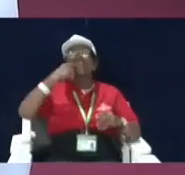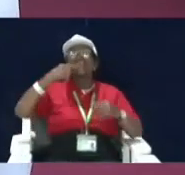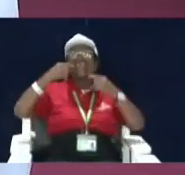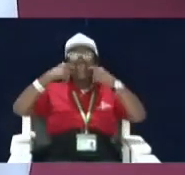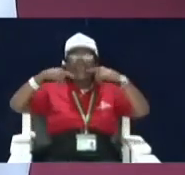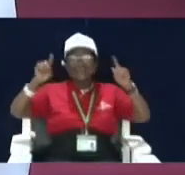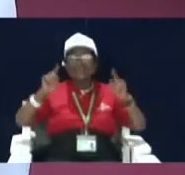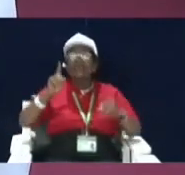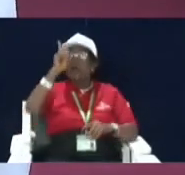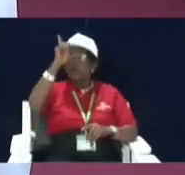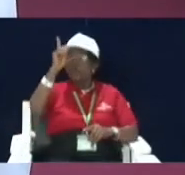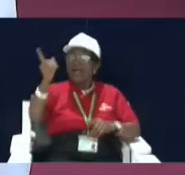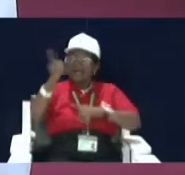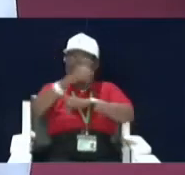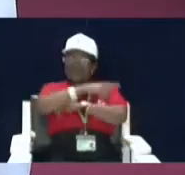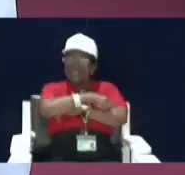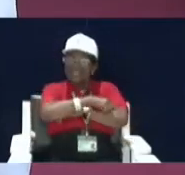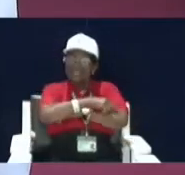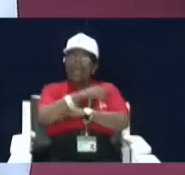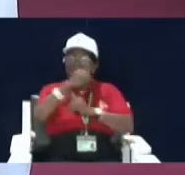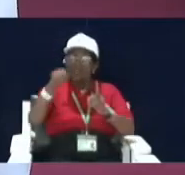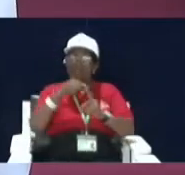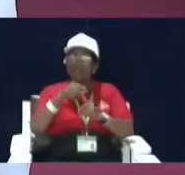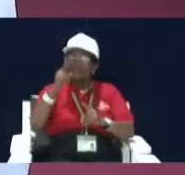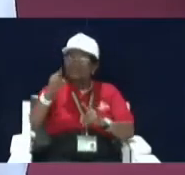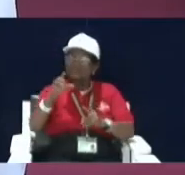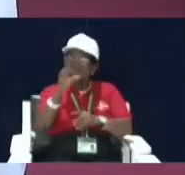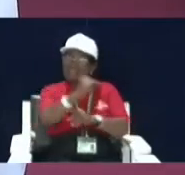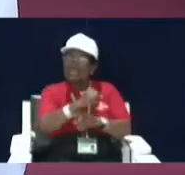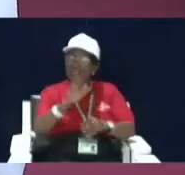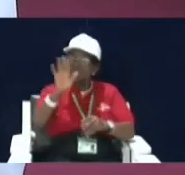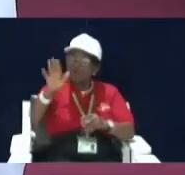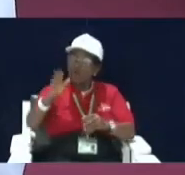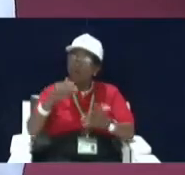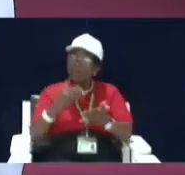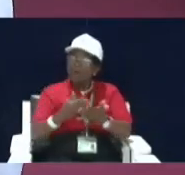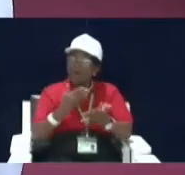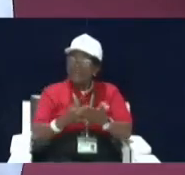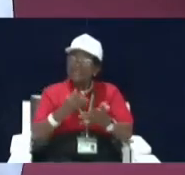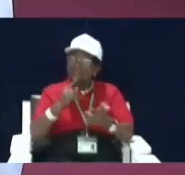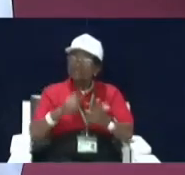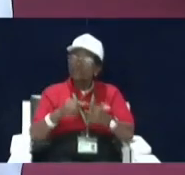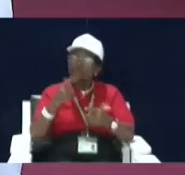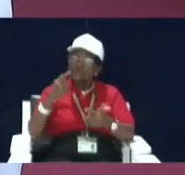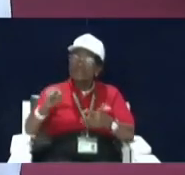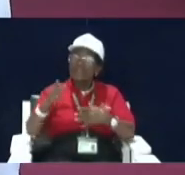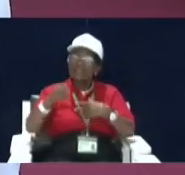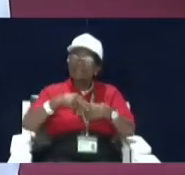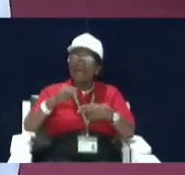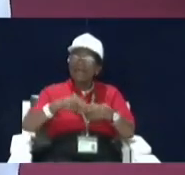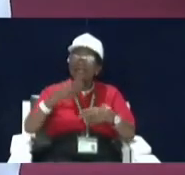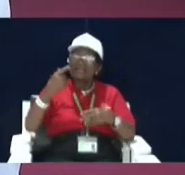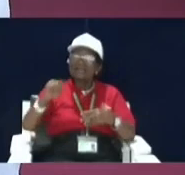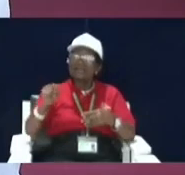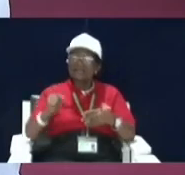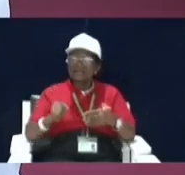you take your money to the bank, the manager will send for you and